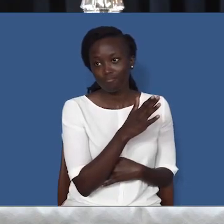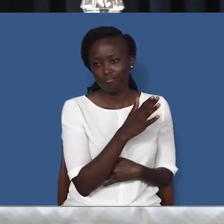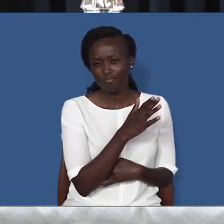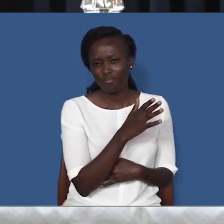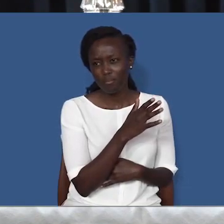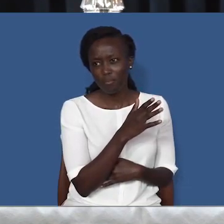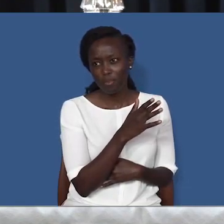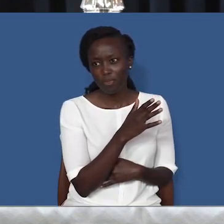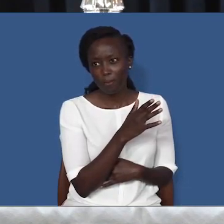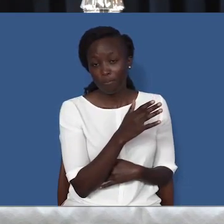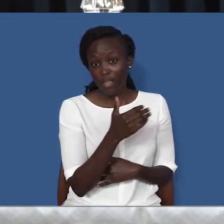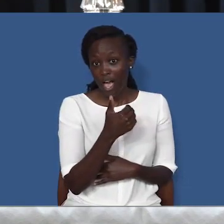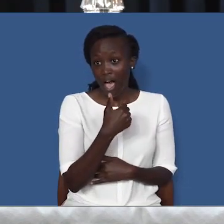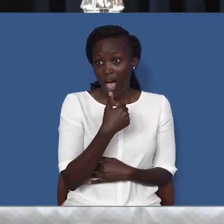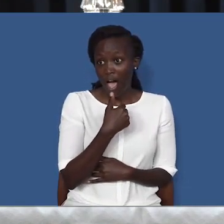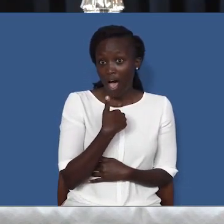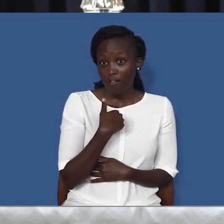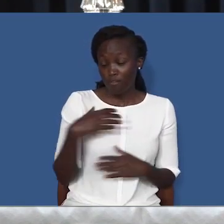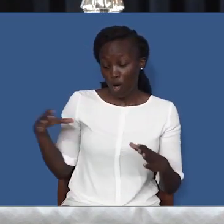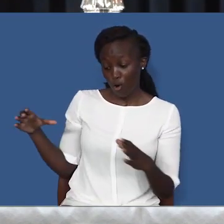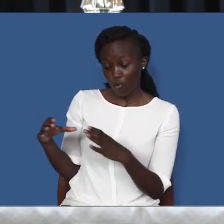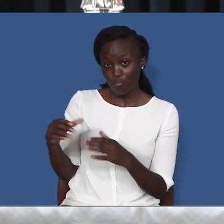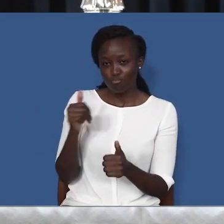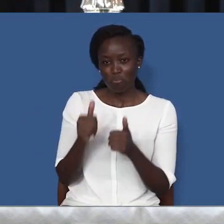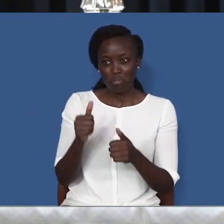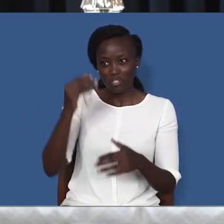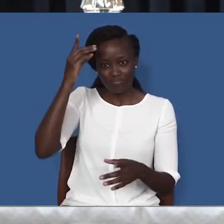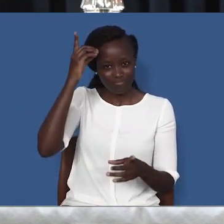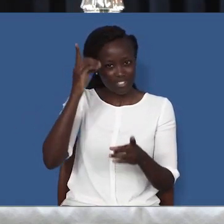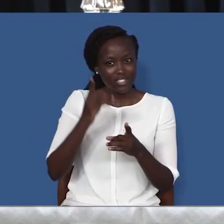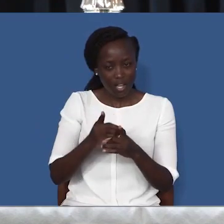There is a group that decides to apply the word of God, but there are